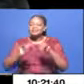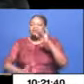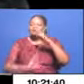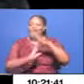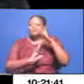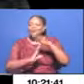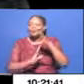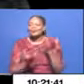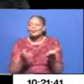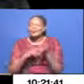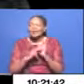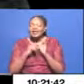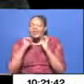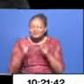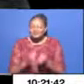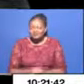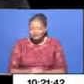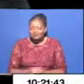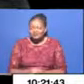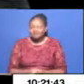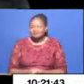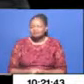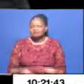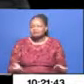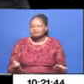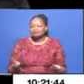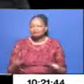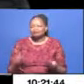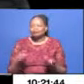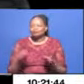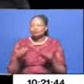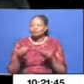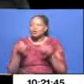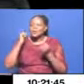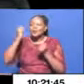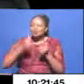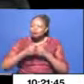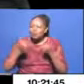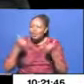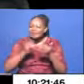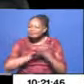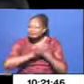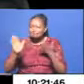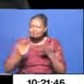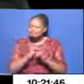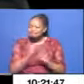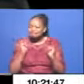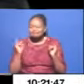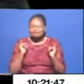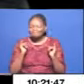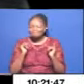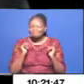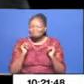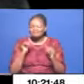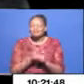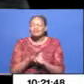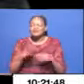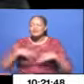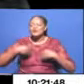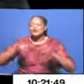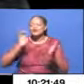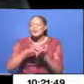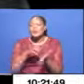So if you refine politics, you'll not be there. Most of these people will not be there if we refine the current politics and follow exactly what he